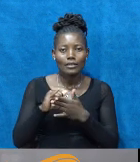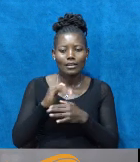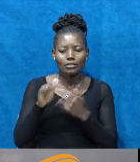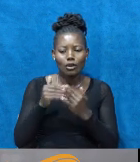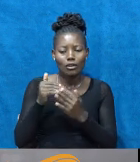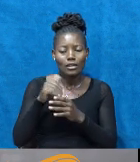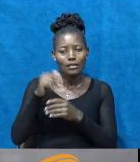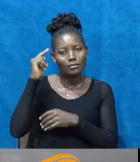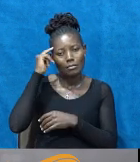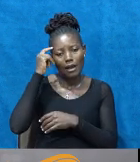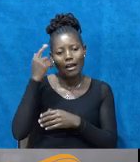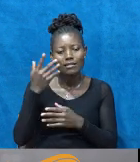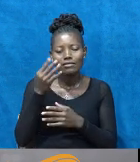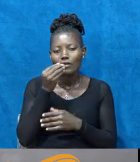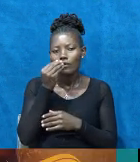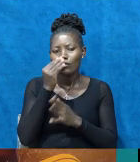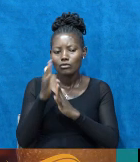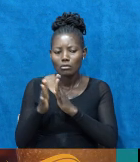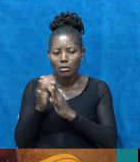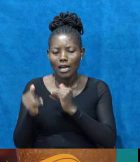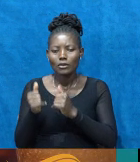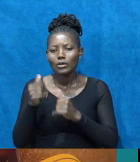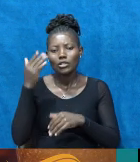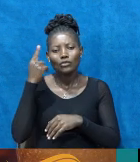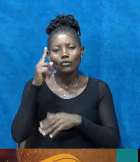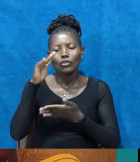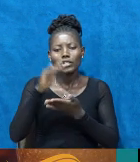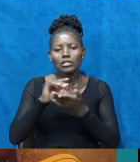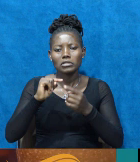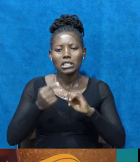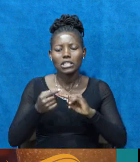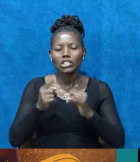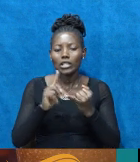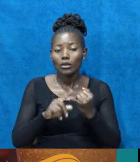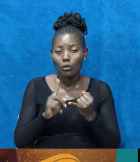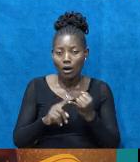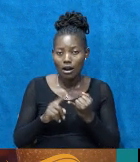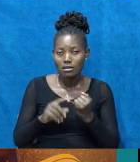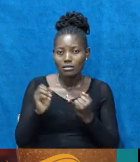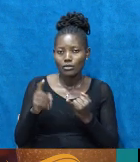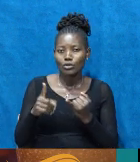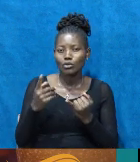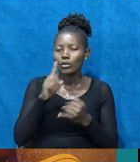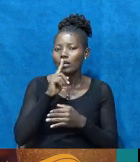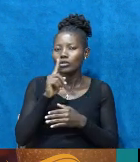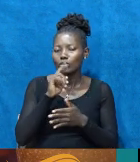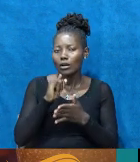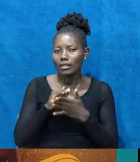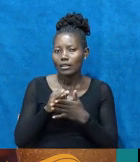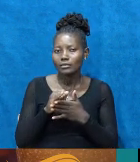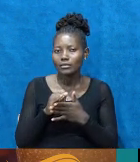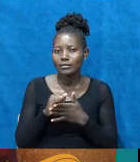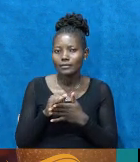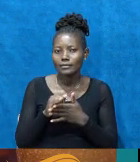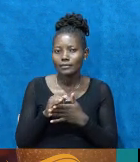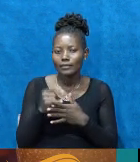and mental health. So with that in mind, then, what are the nutrition strategies for reducing injury?